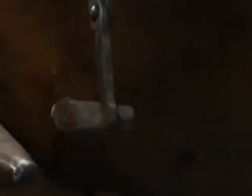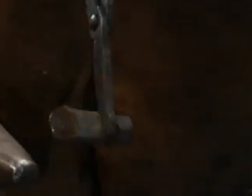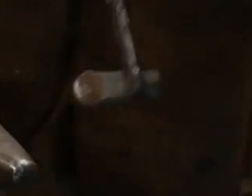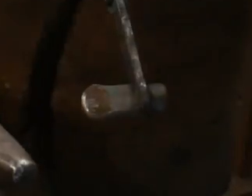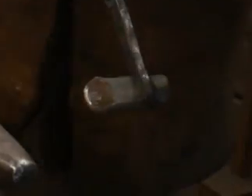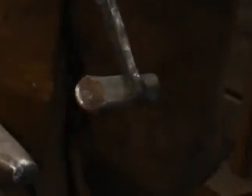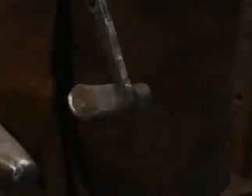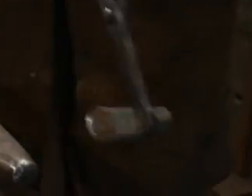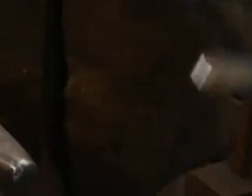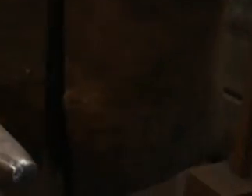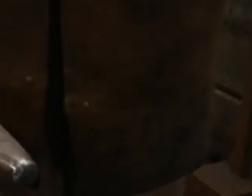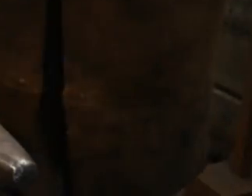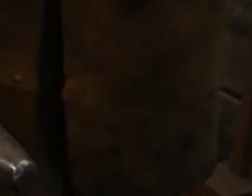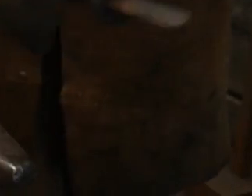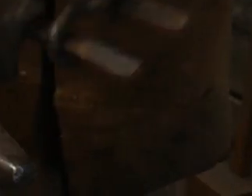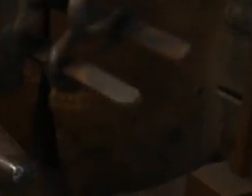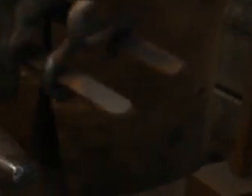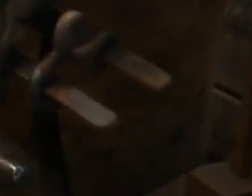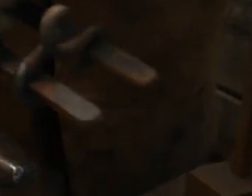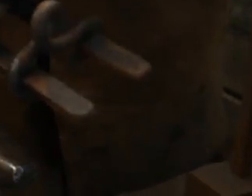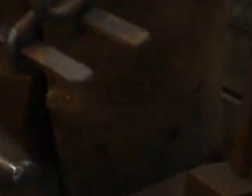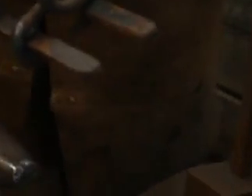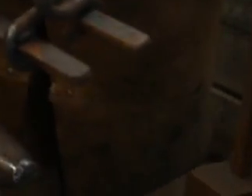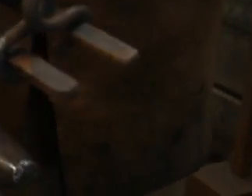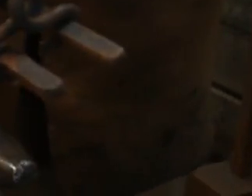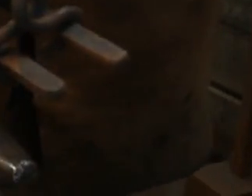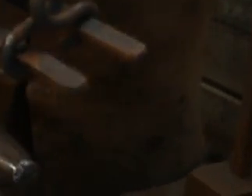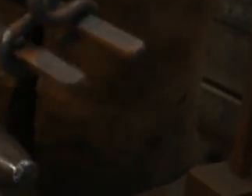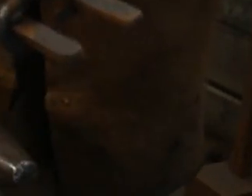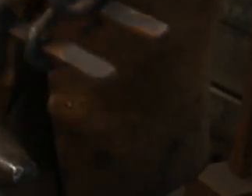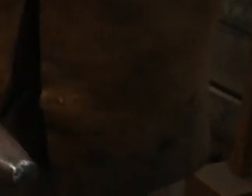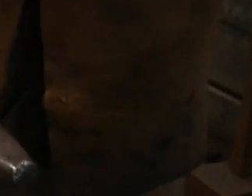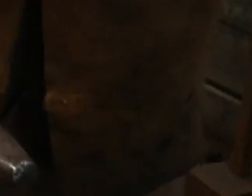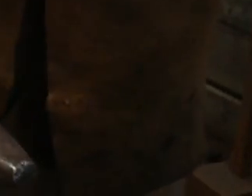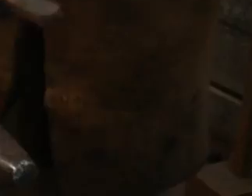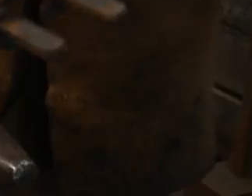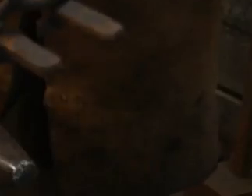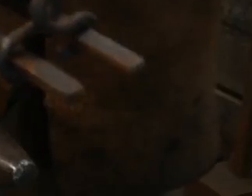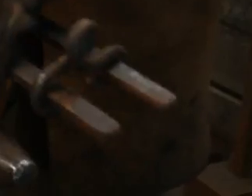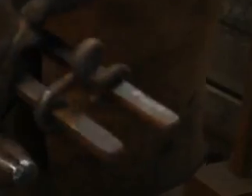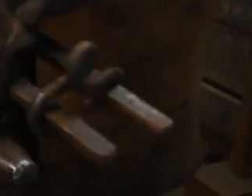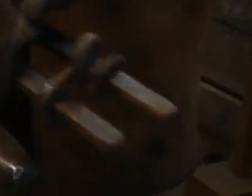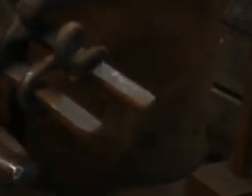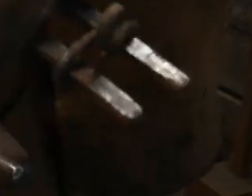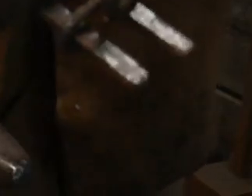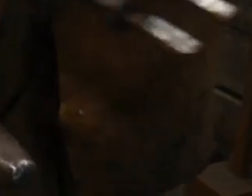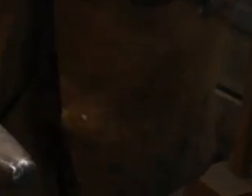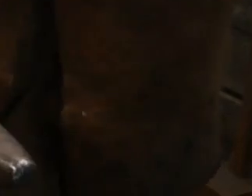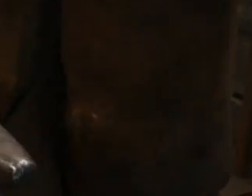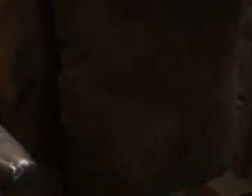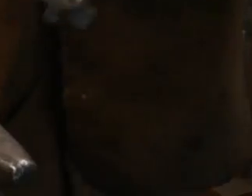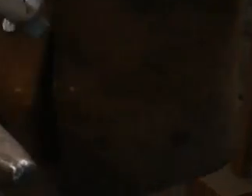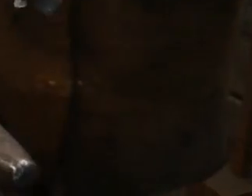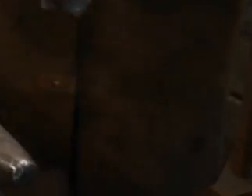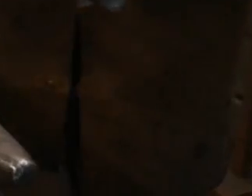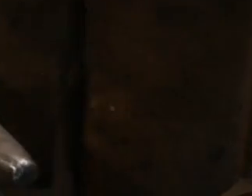too bad. Could help myself or to turn the cutter the right way.